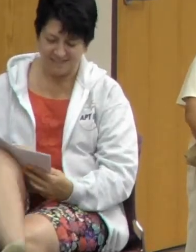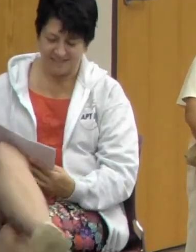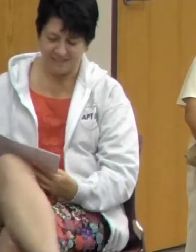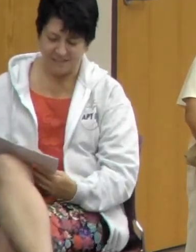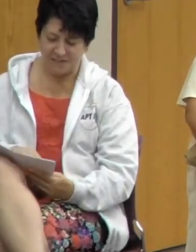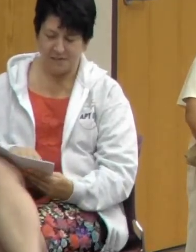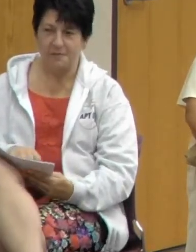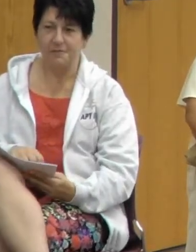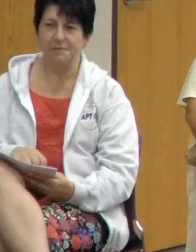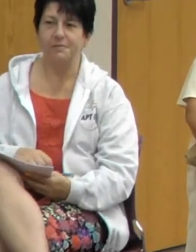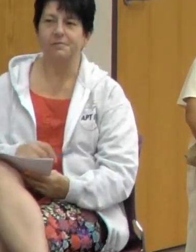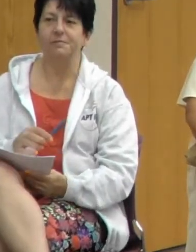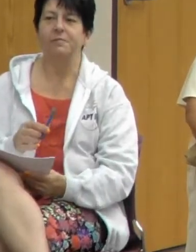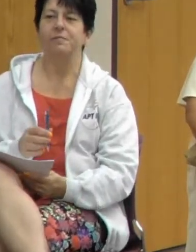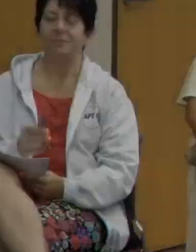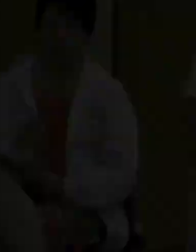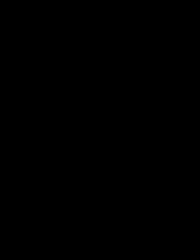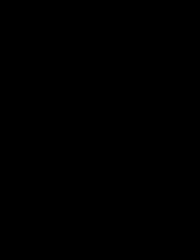He did under 2